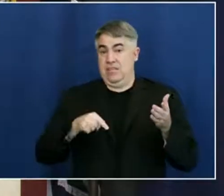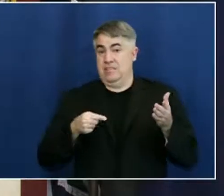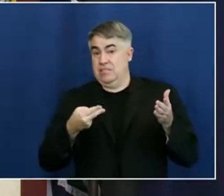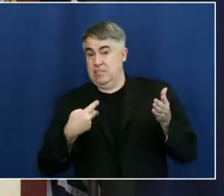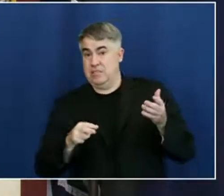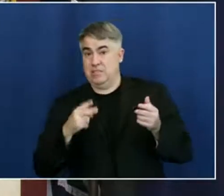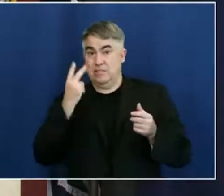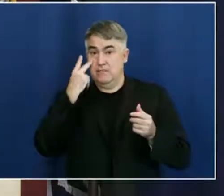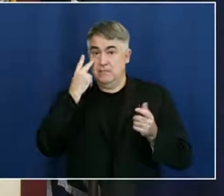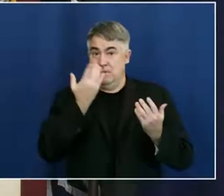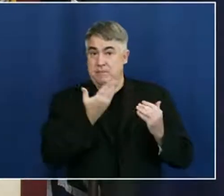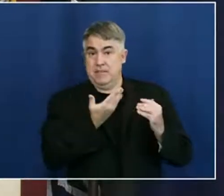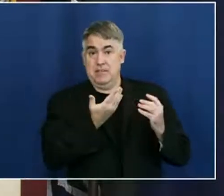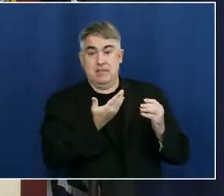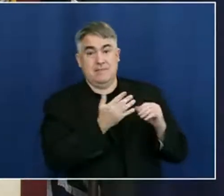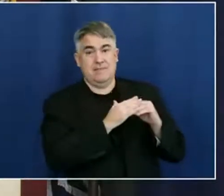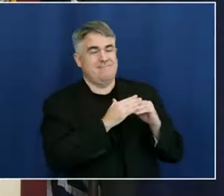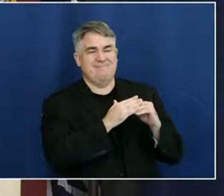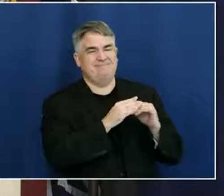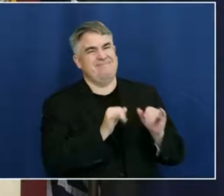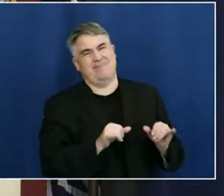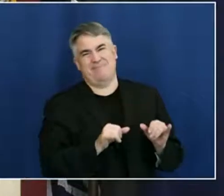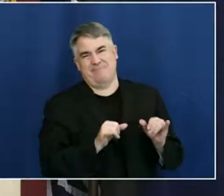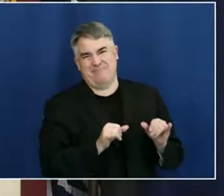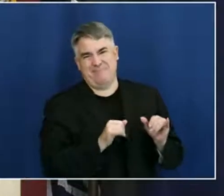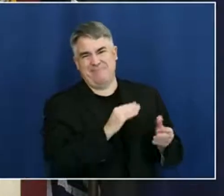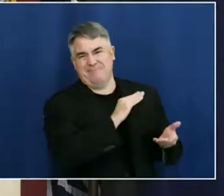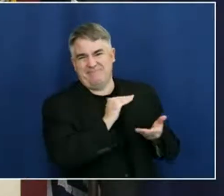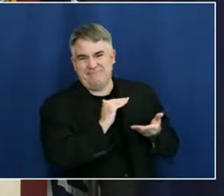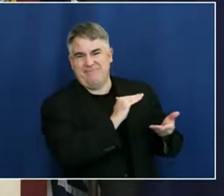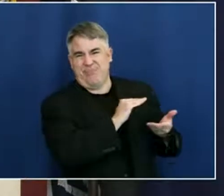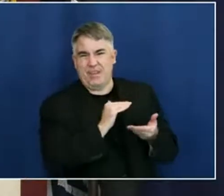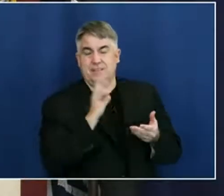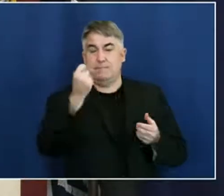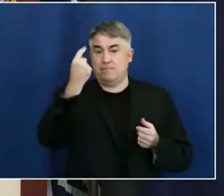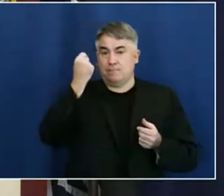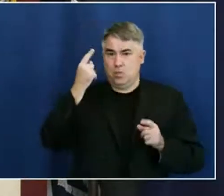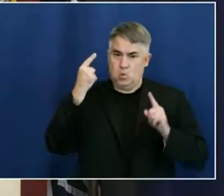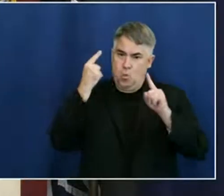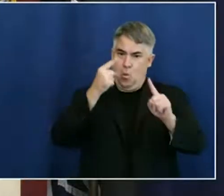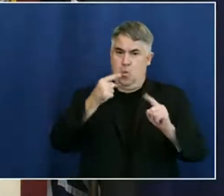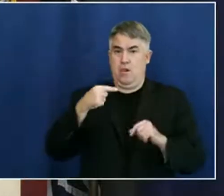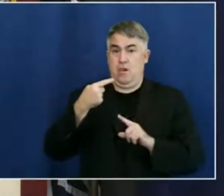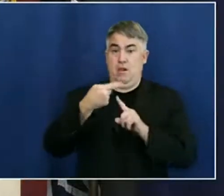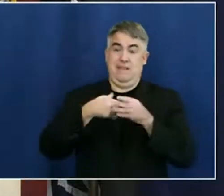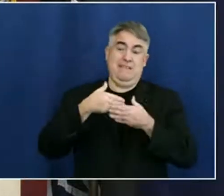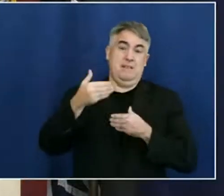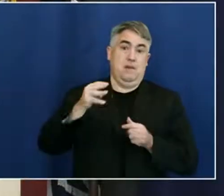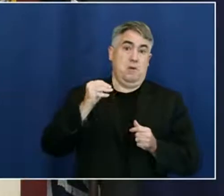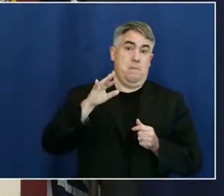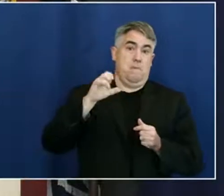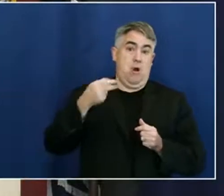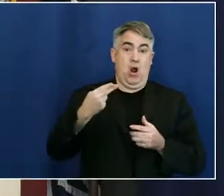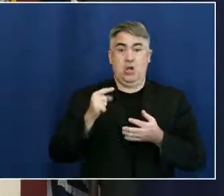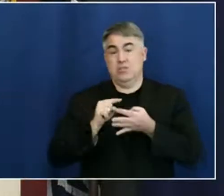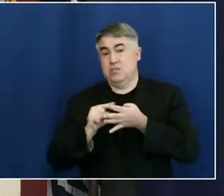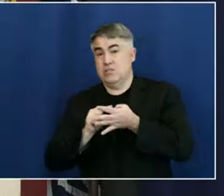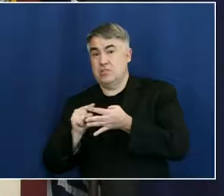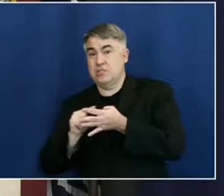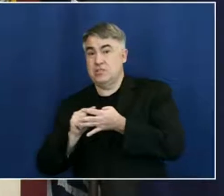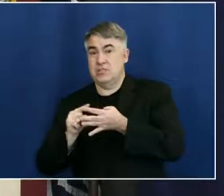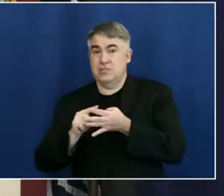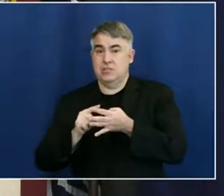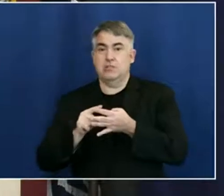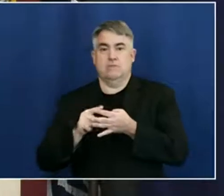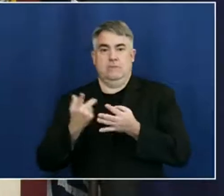we are hopeful and optimistic that by early March we will see a significant increase and then we can move more rapidly through.